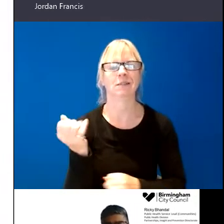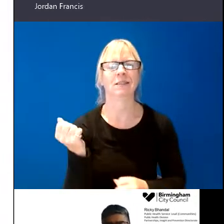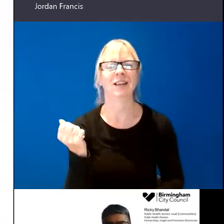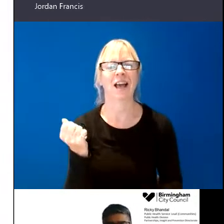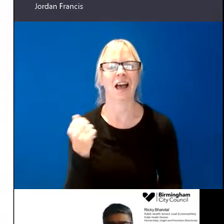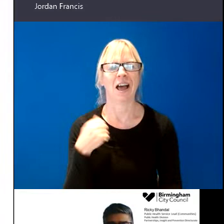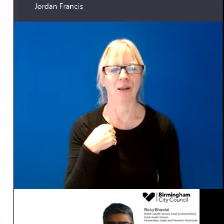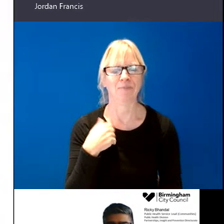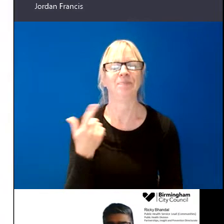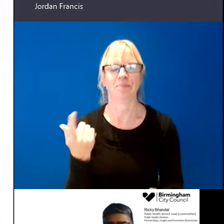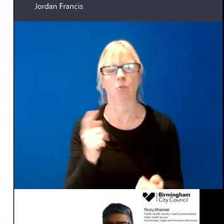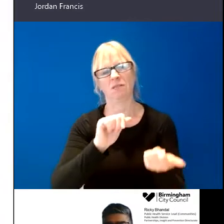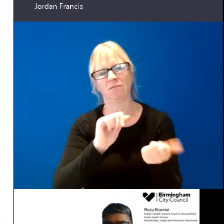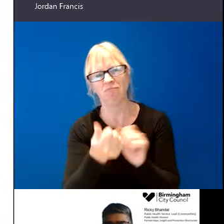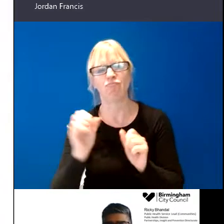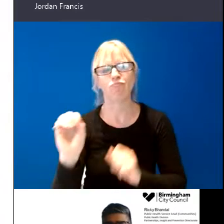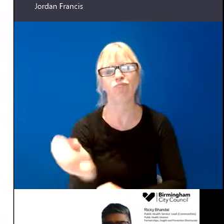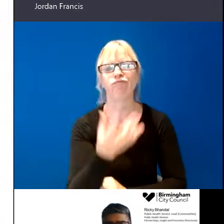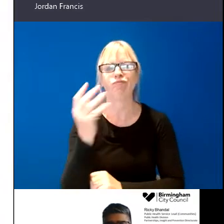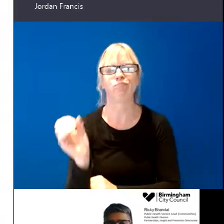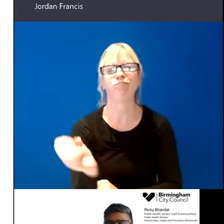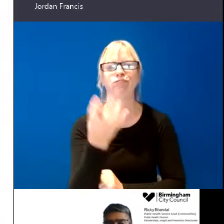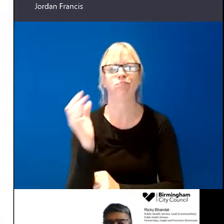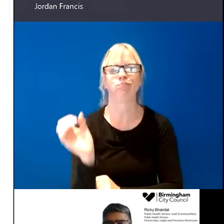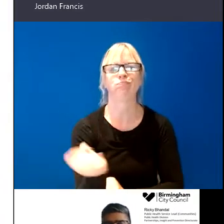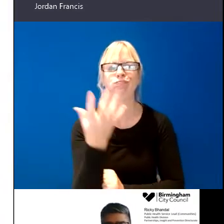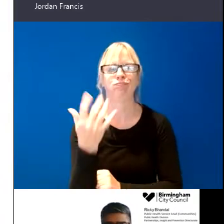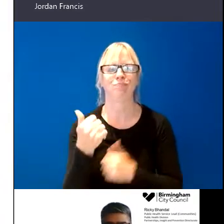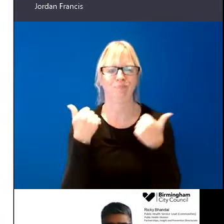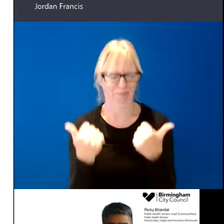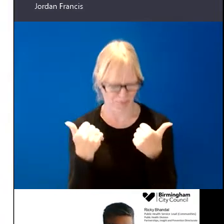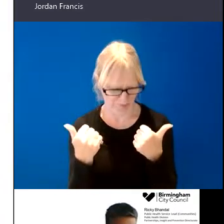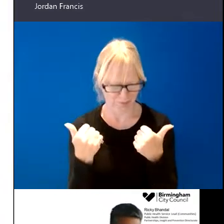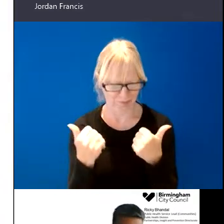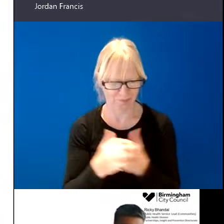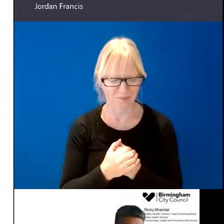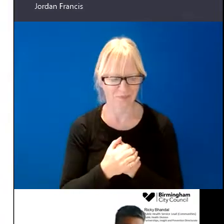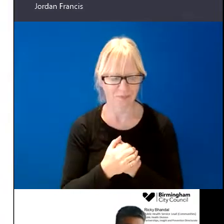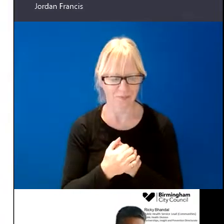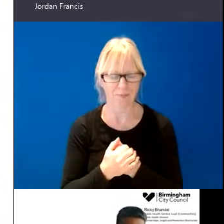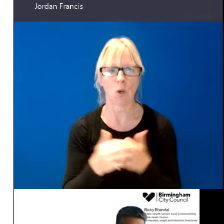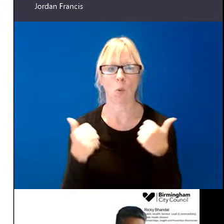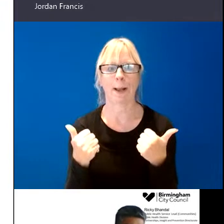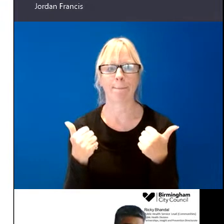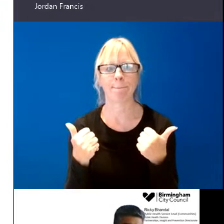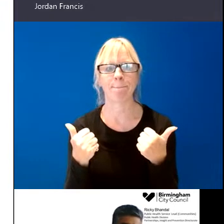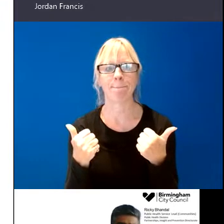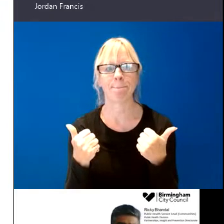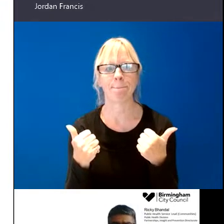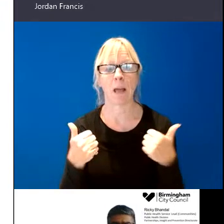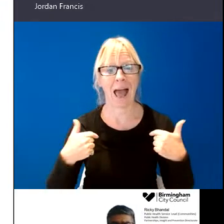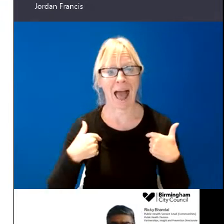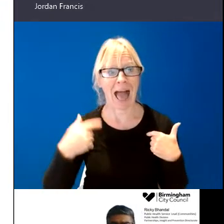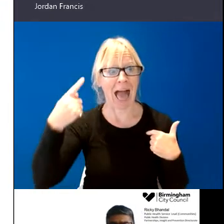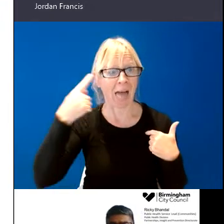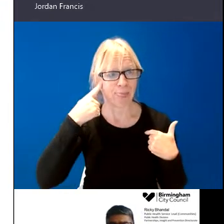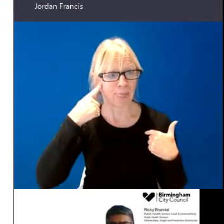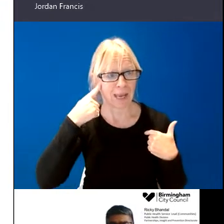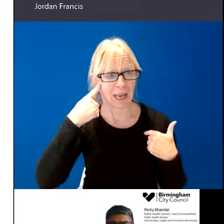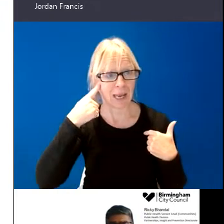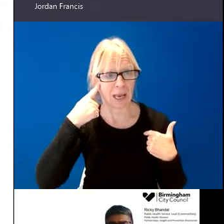quite often, and that is just the indication for the next slide. Okay, so I think what we need to kind